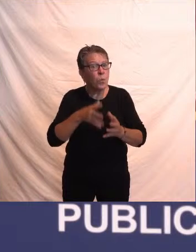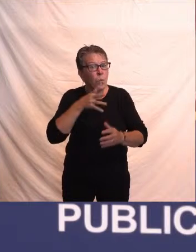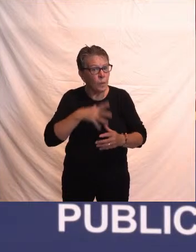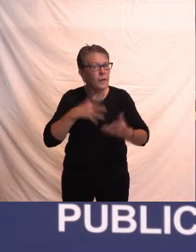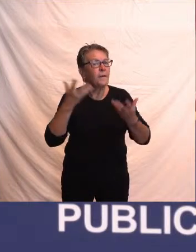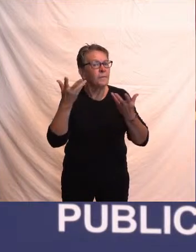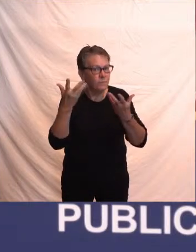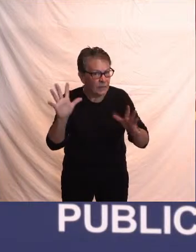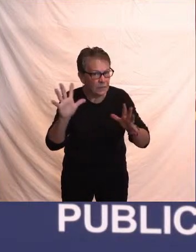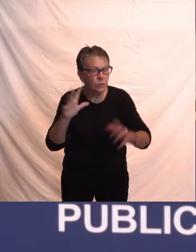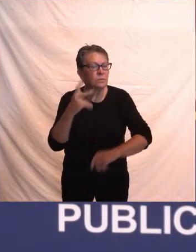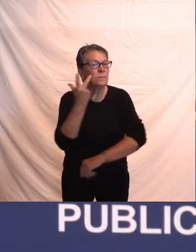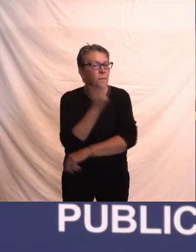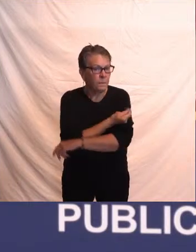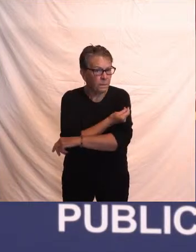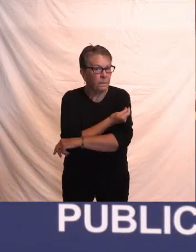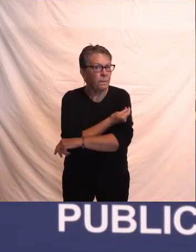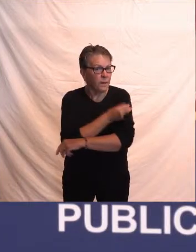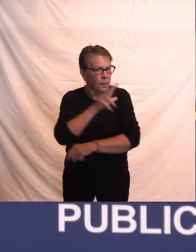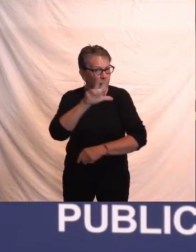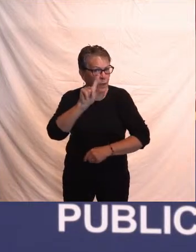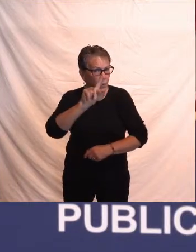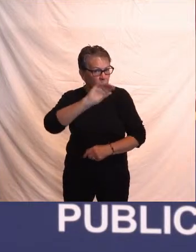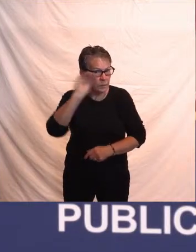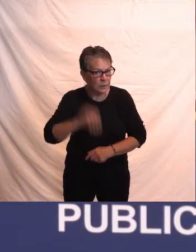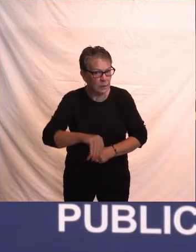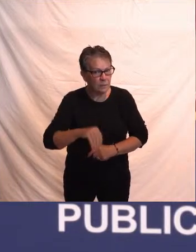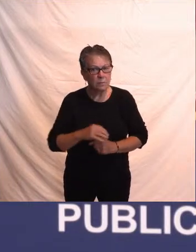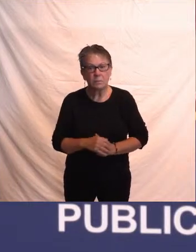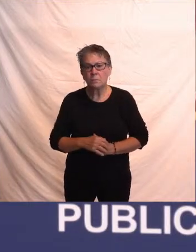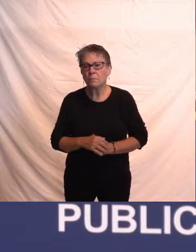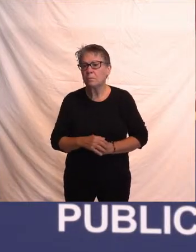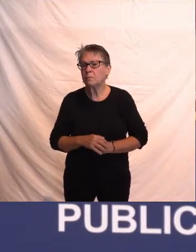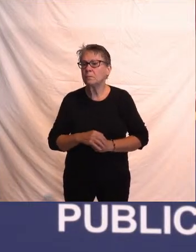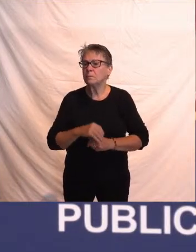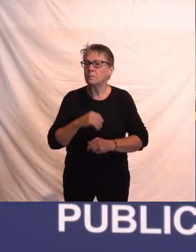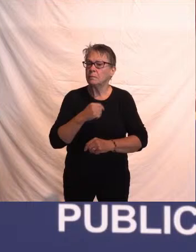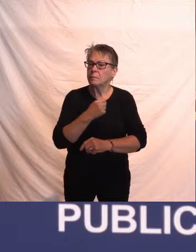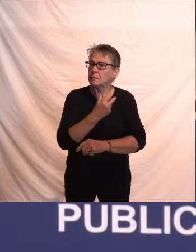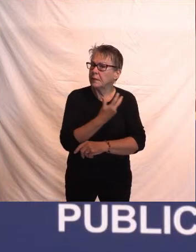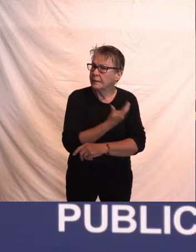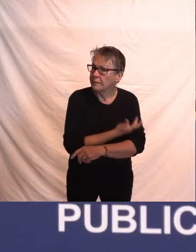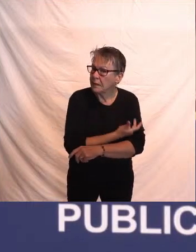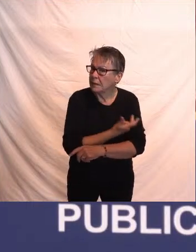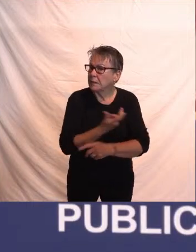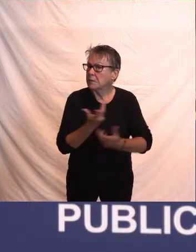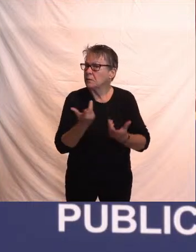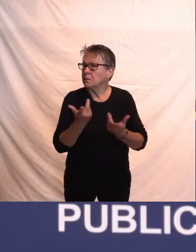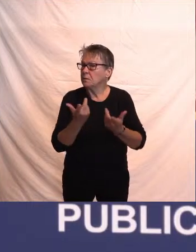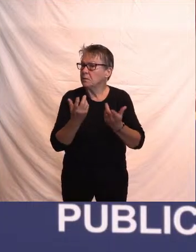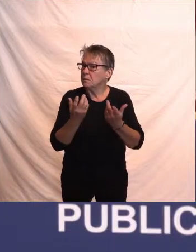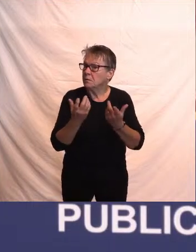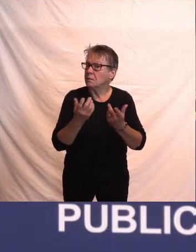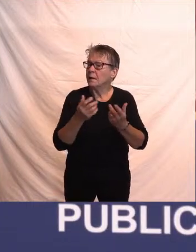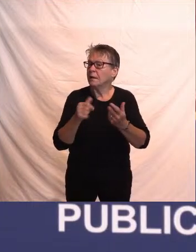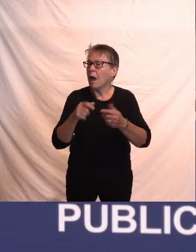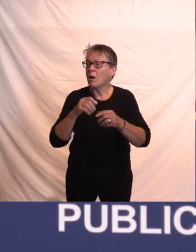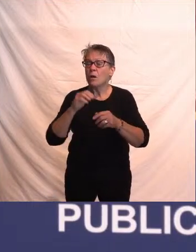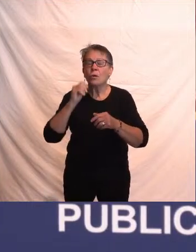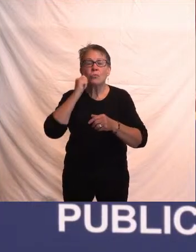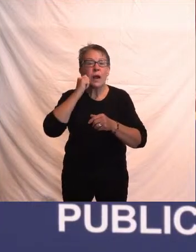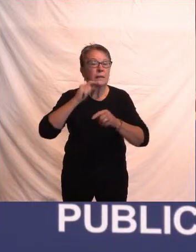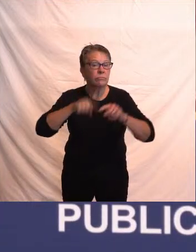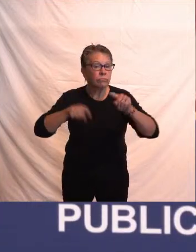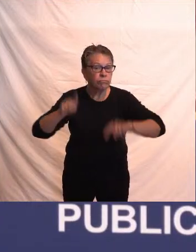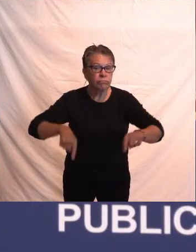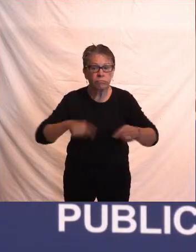COVID-19, and vaccination rates vary markedly by race and ethnicity. Vaccination coverage is highest